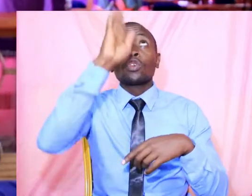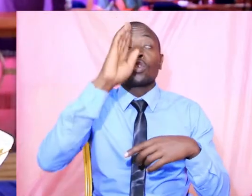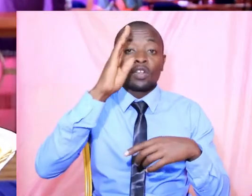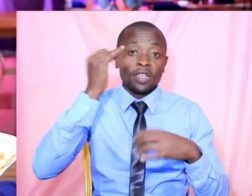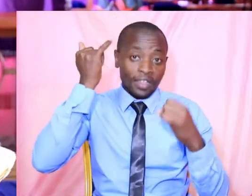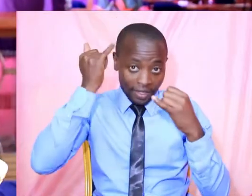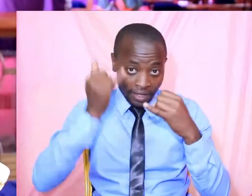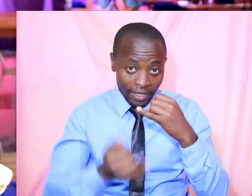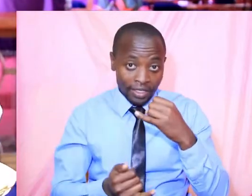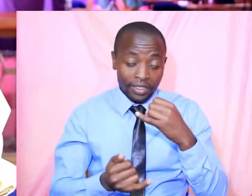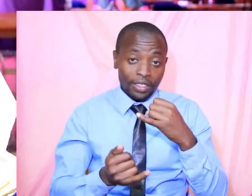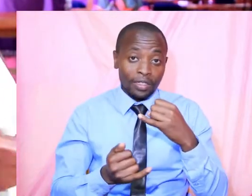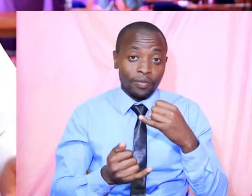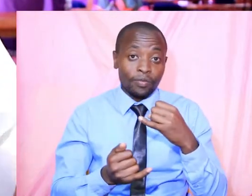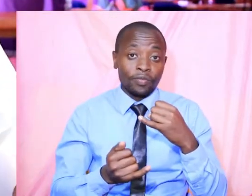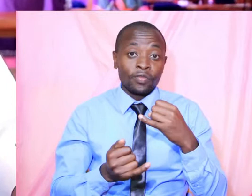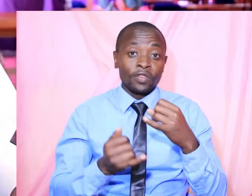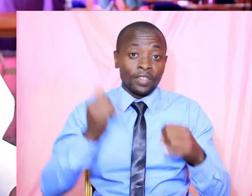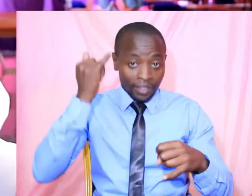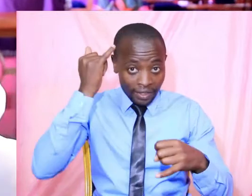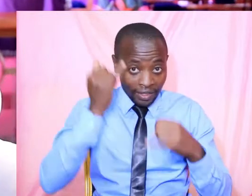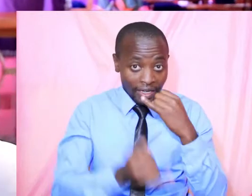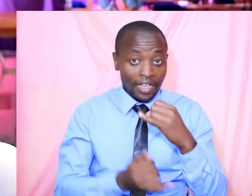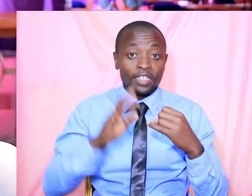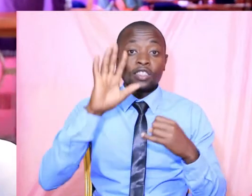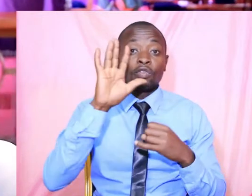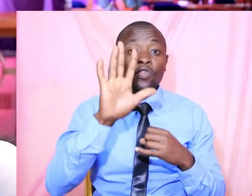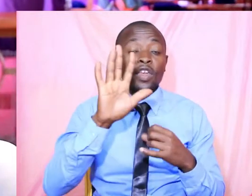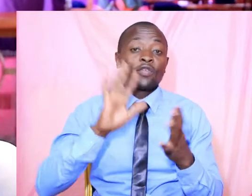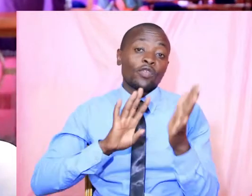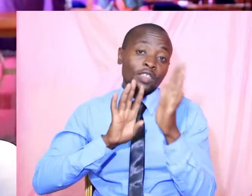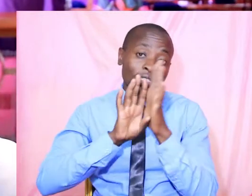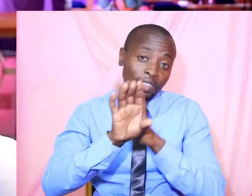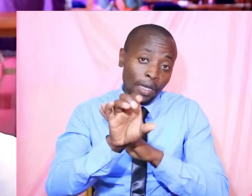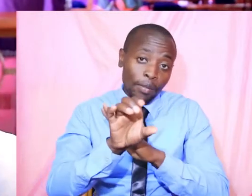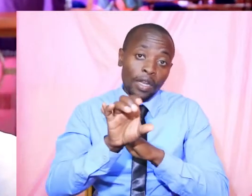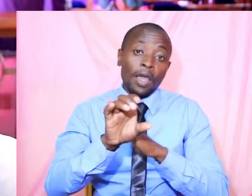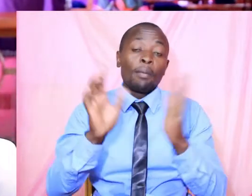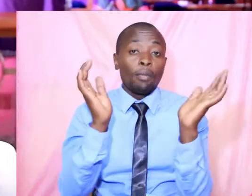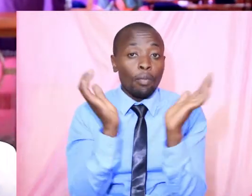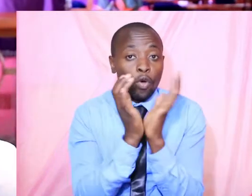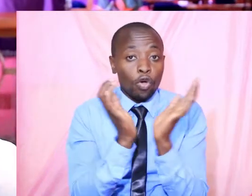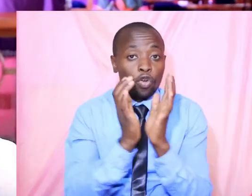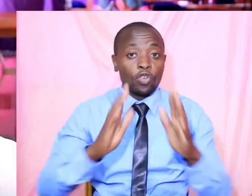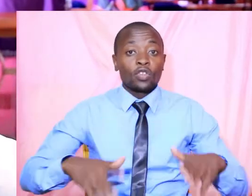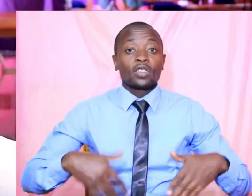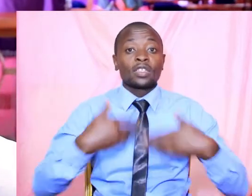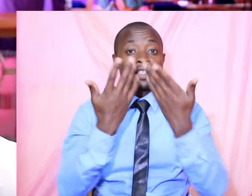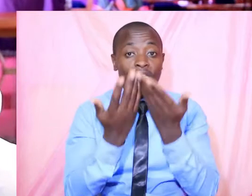finally, in the final five chapters of this book, Paul supplies